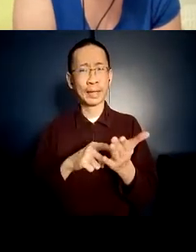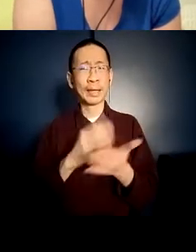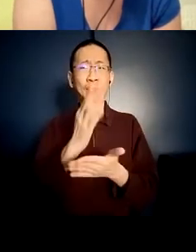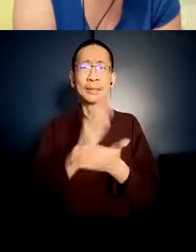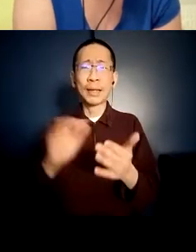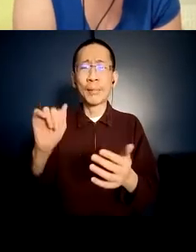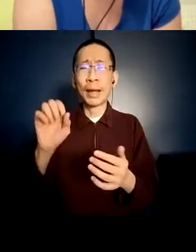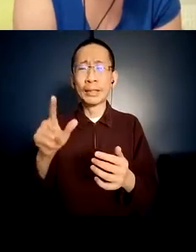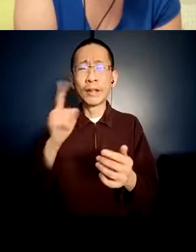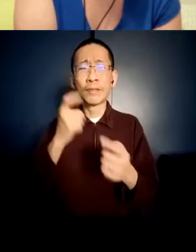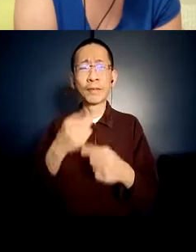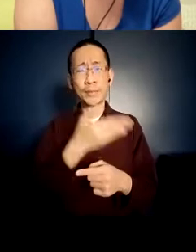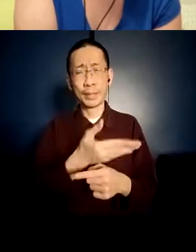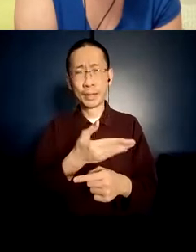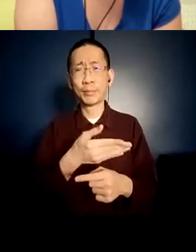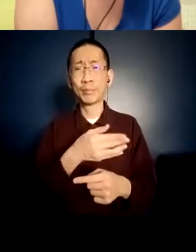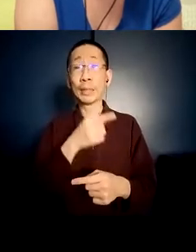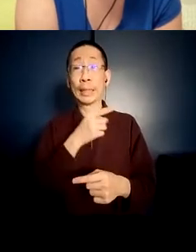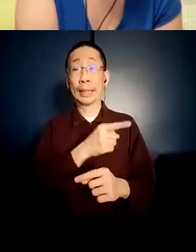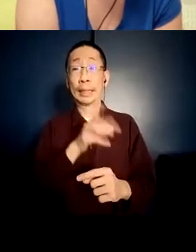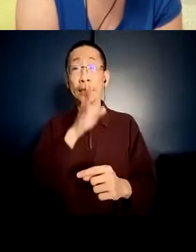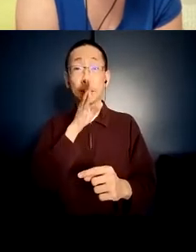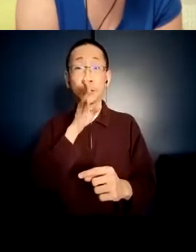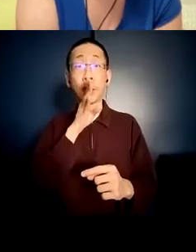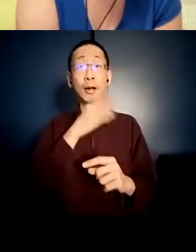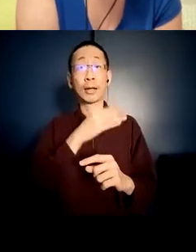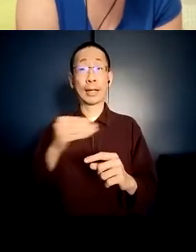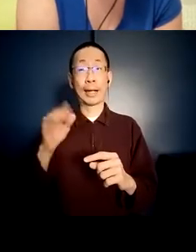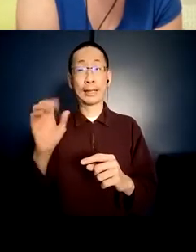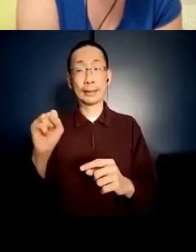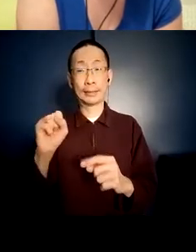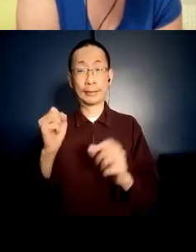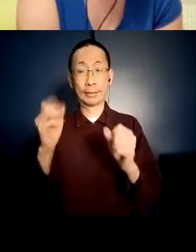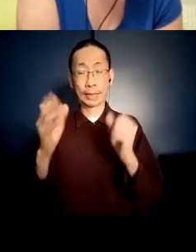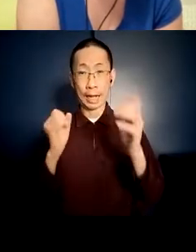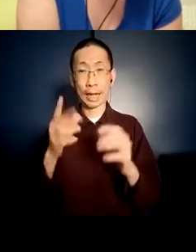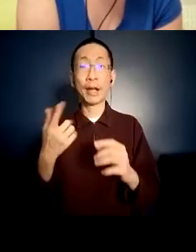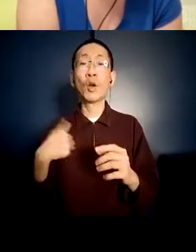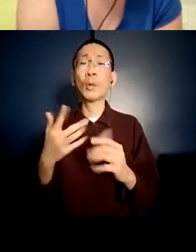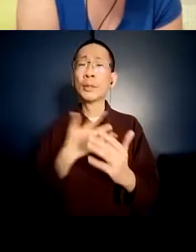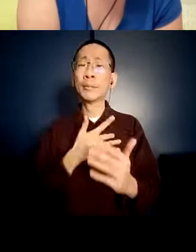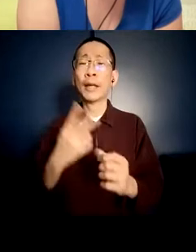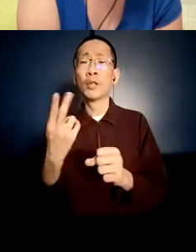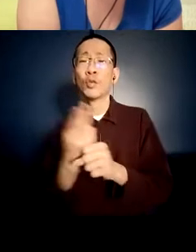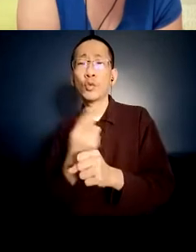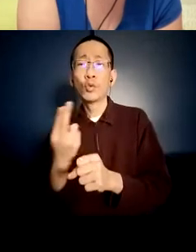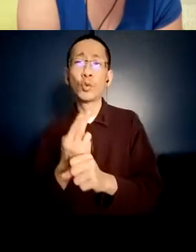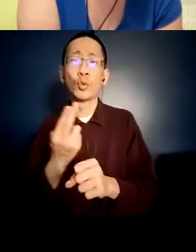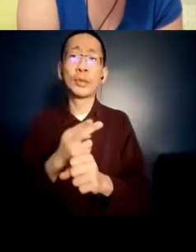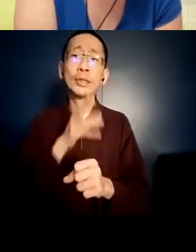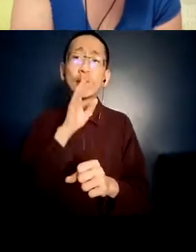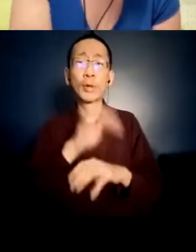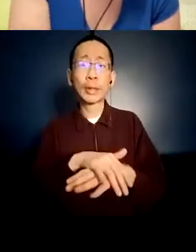from him at the time. He talked as well as signed. We communicated primarily in spoken